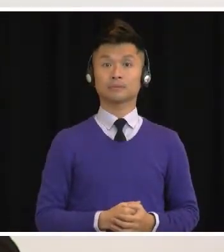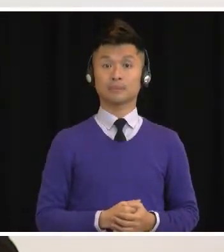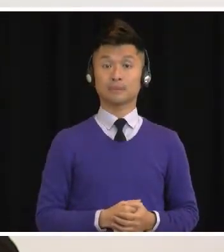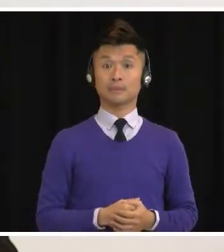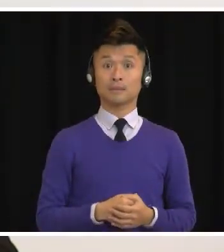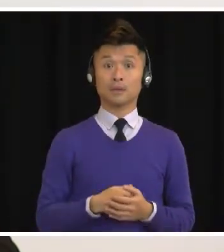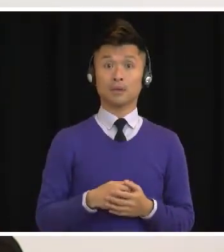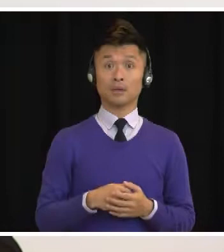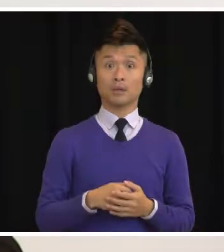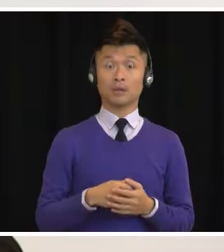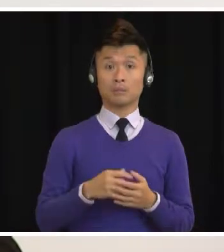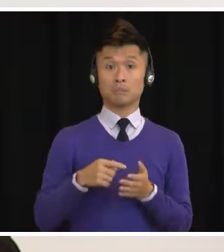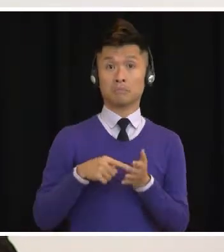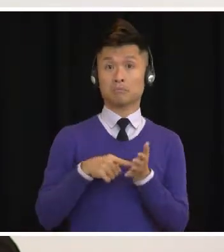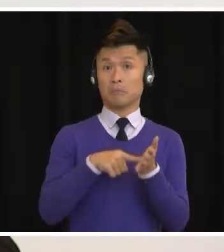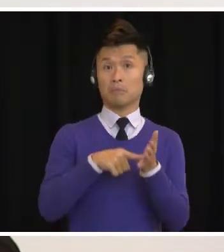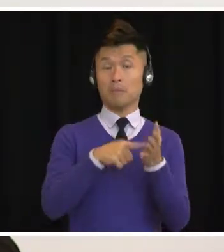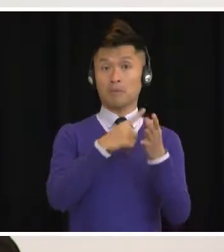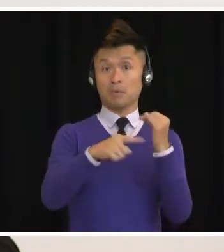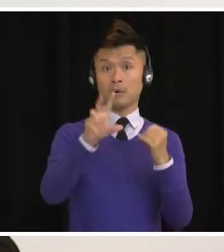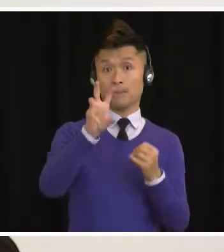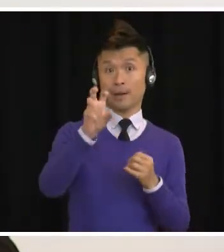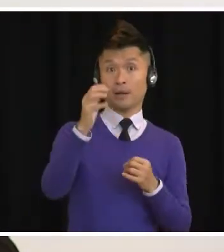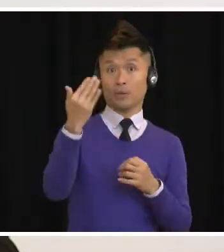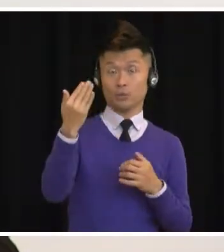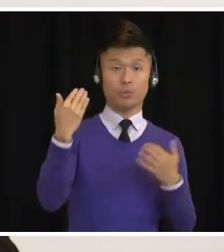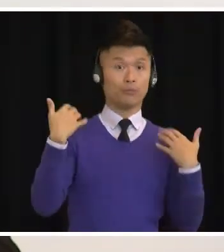how does complaint reach